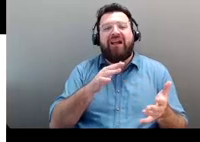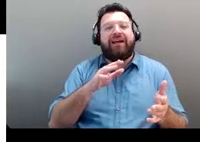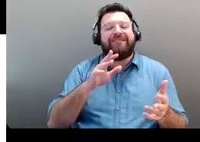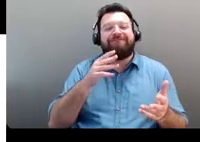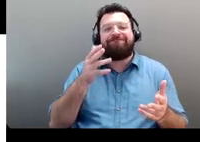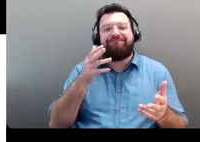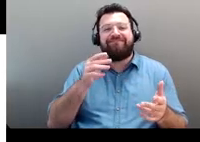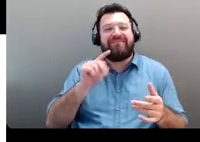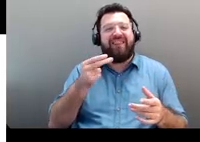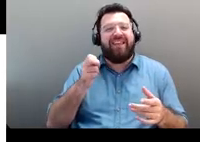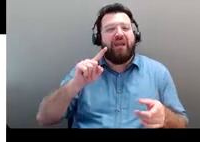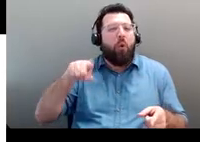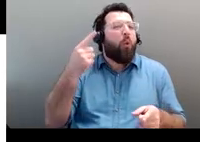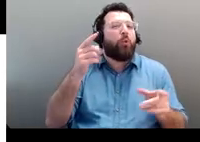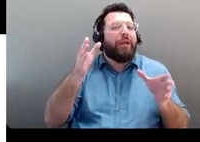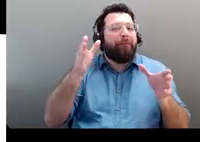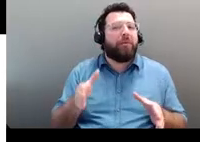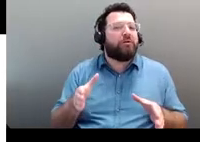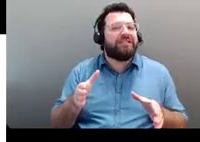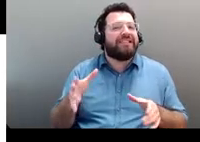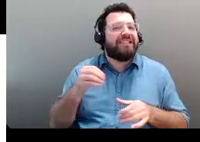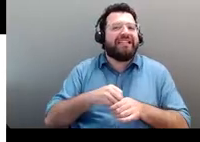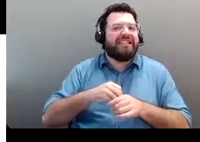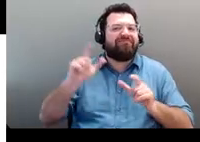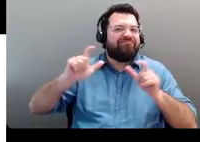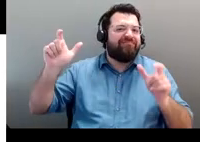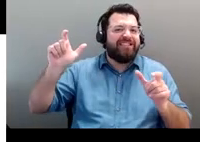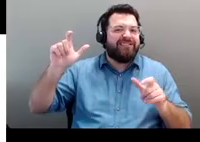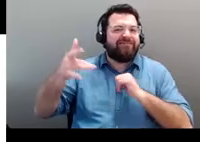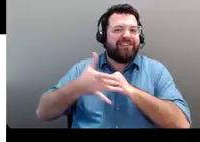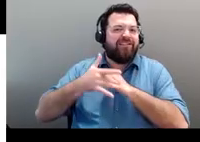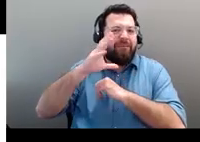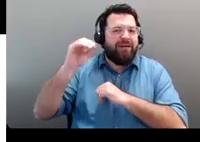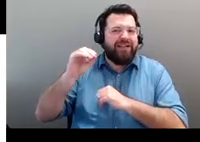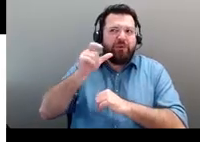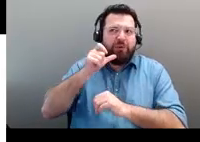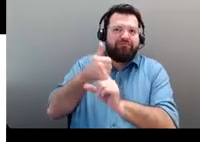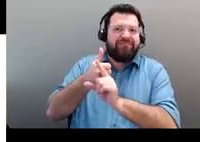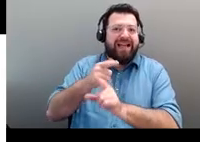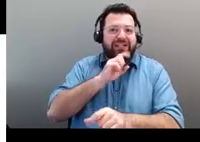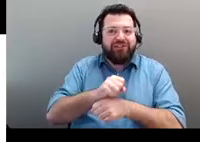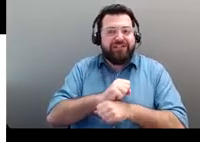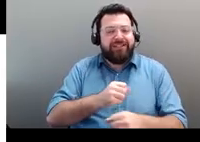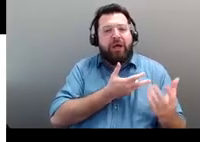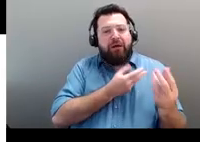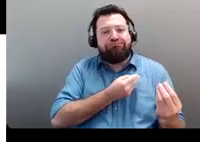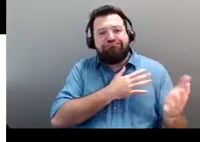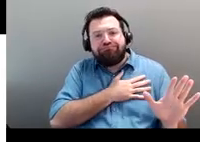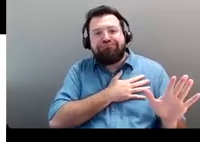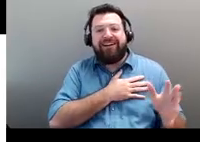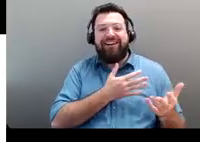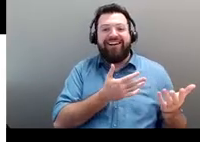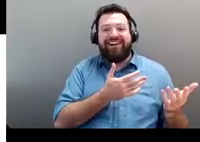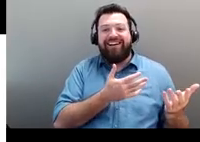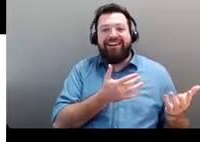um, person in big tech with a pulse, a heart. So in other words,